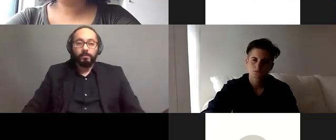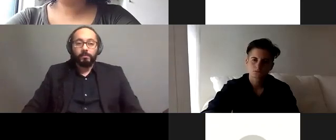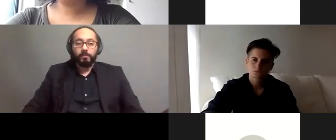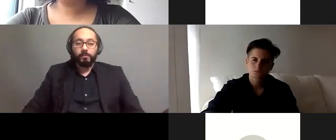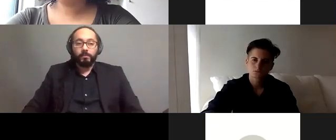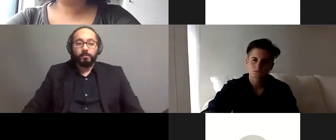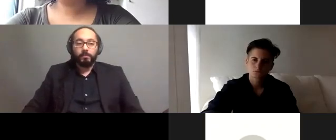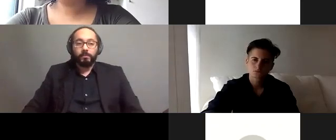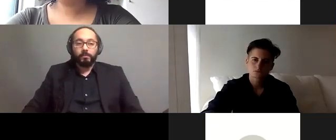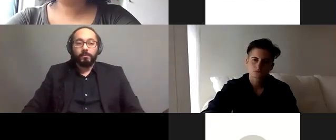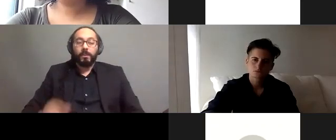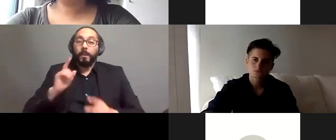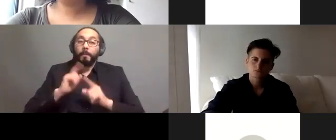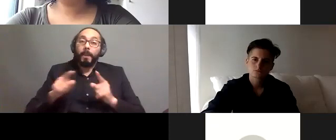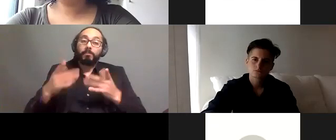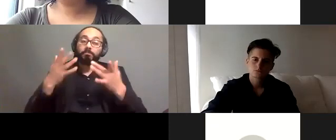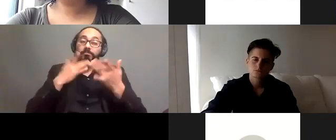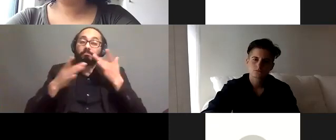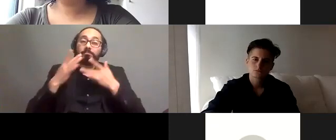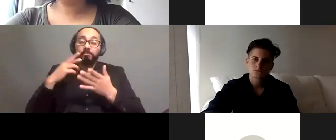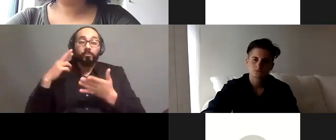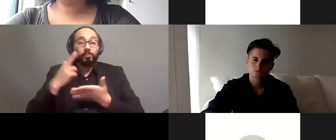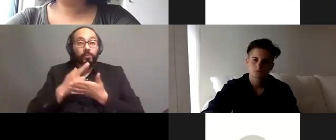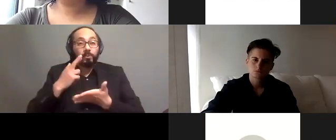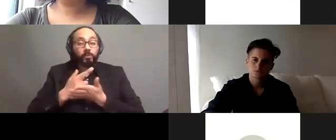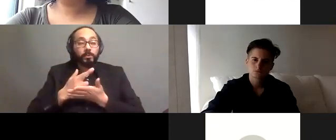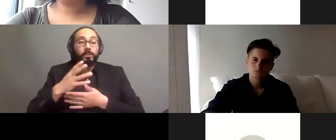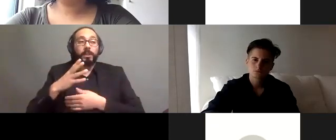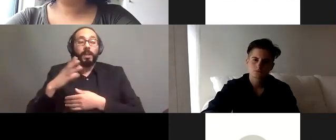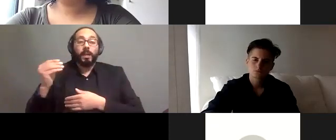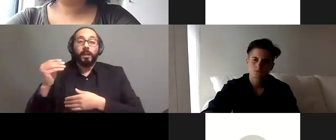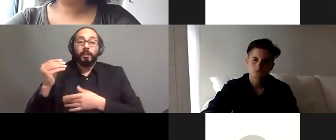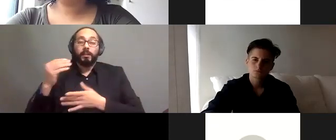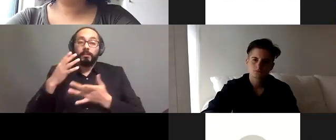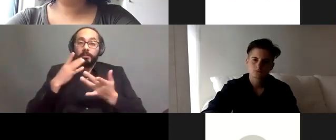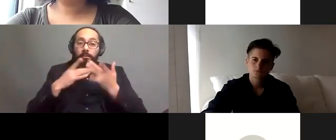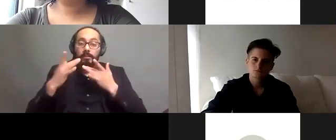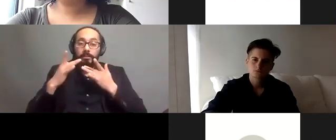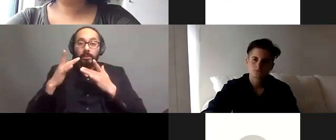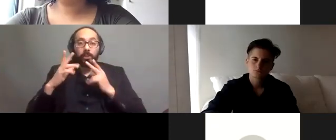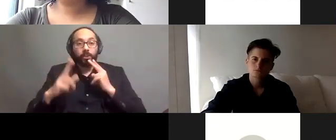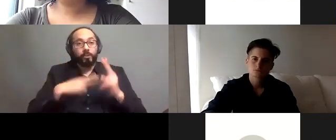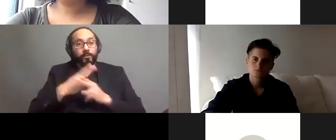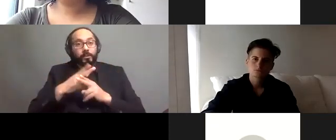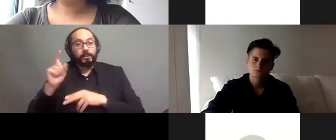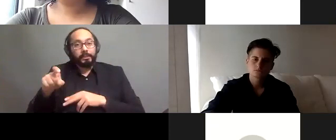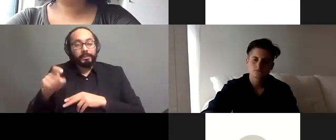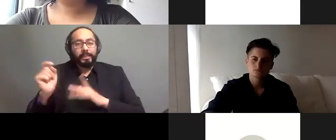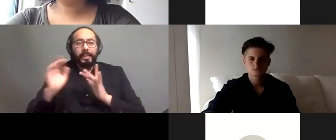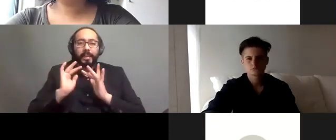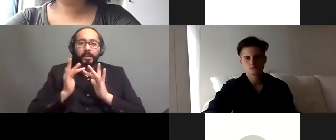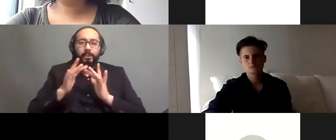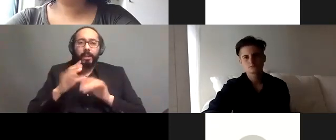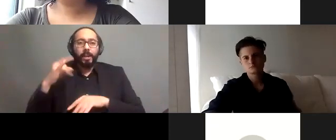the resources and the lack of like universal needs such as internet and Wi-Fi is